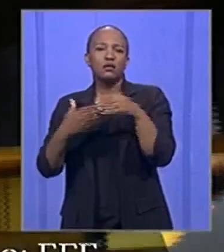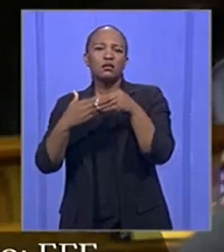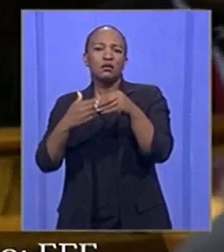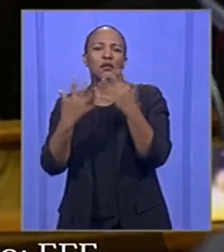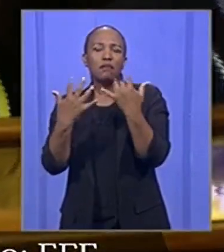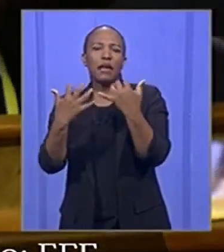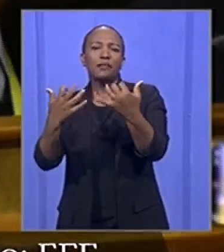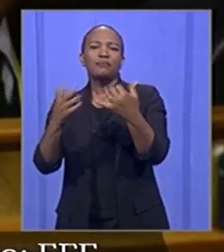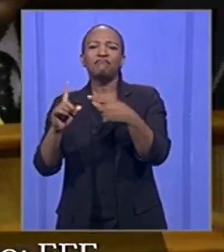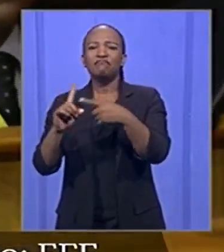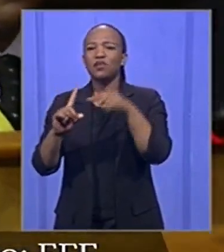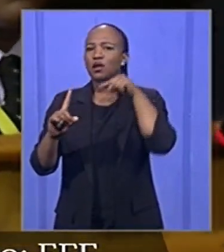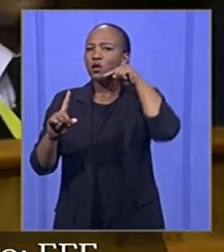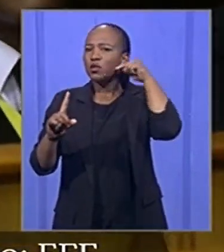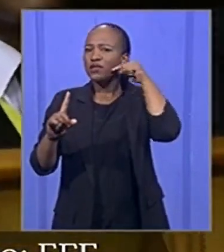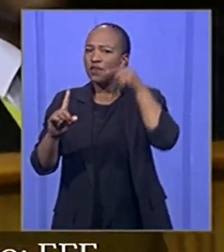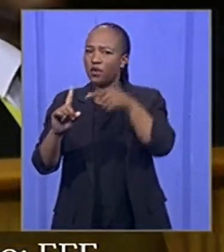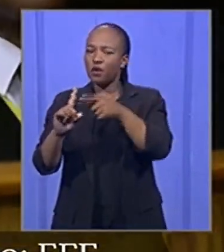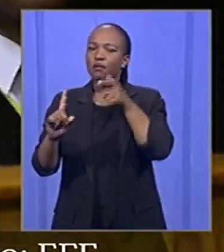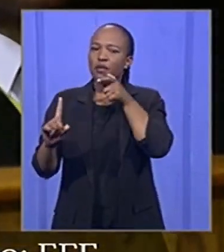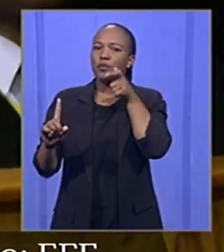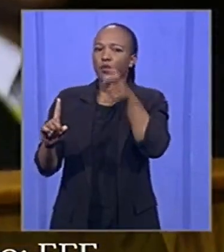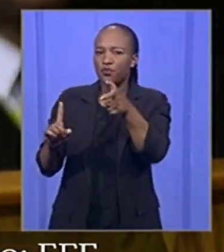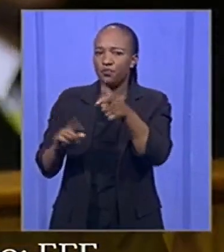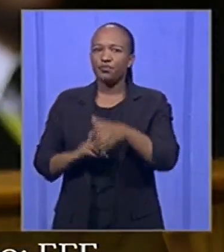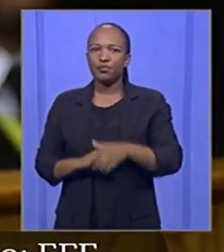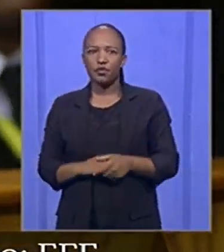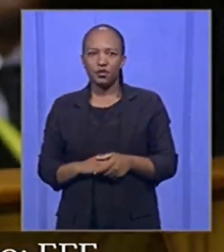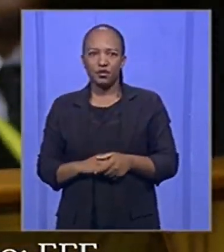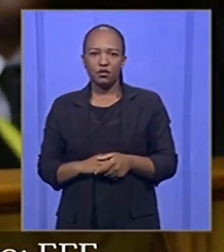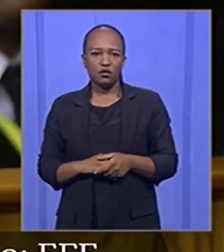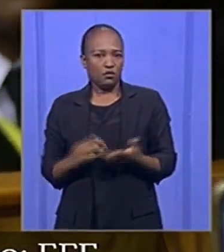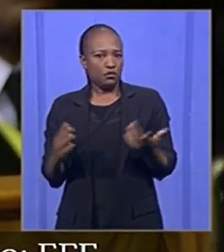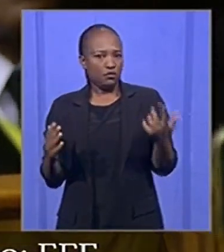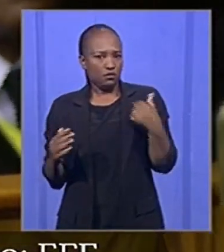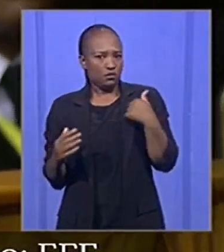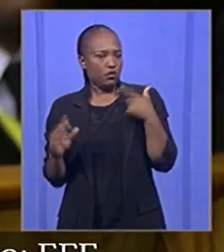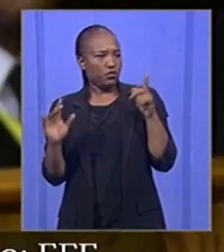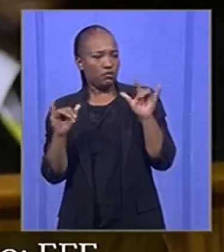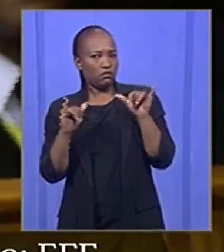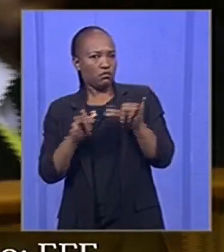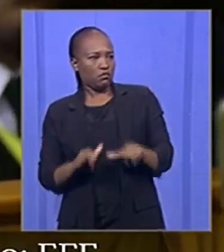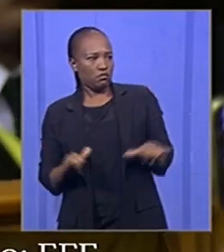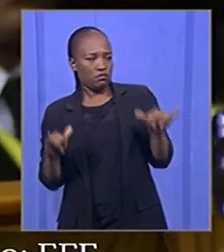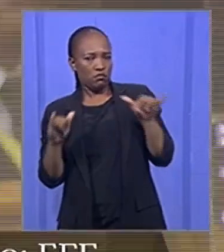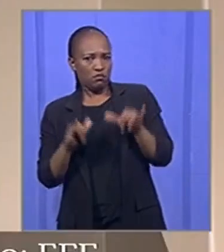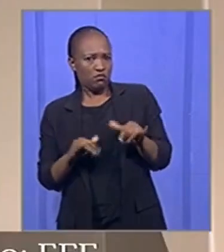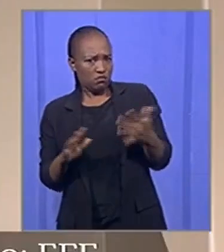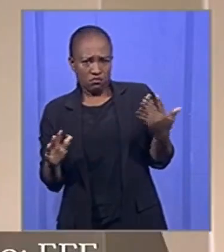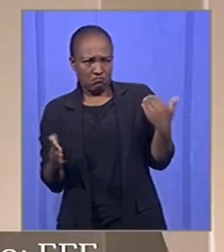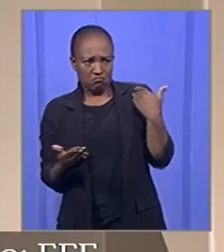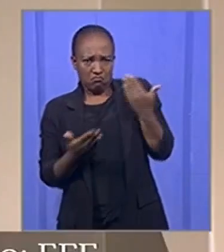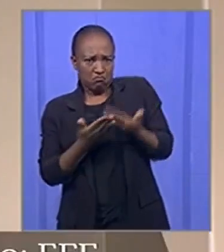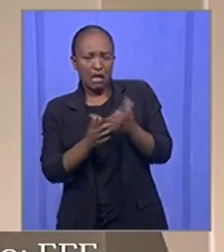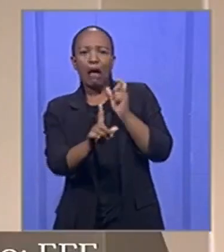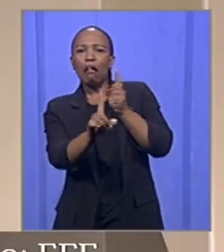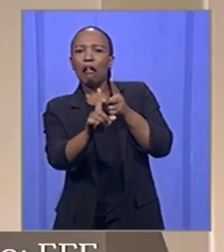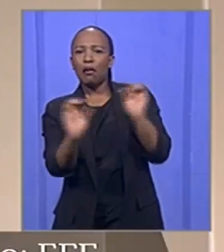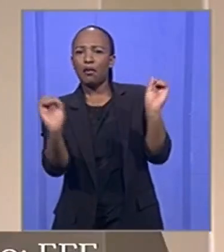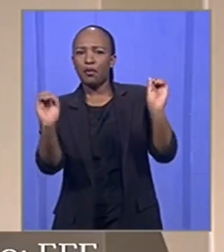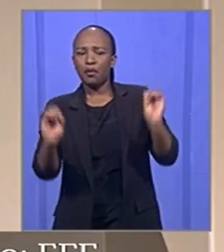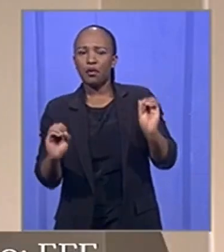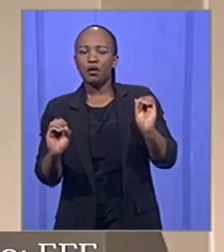parlamenteng no Severe Maphisang Ngakula. Actually long overdue. She should have been held accountable long time ago, because the